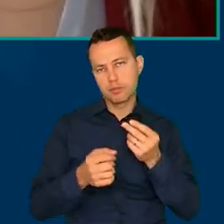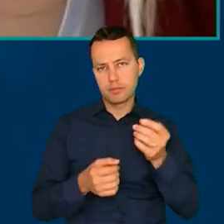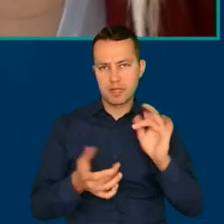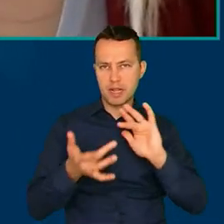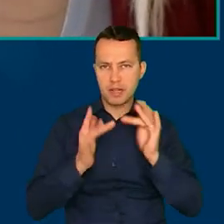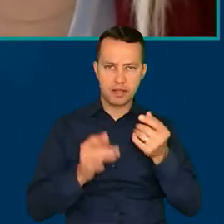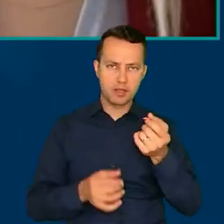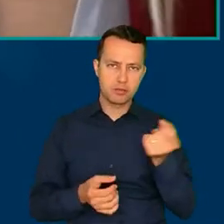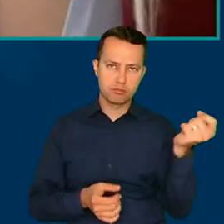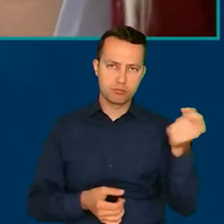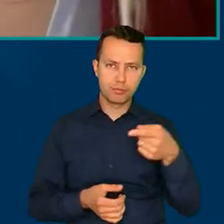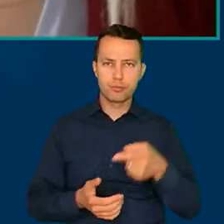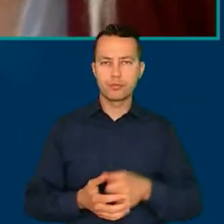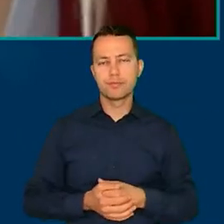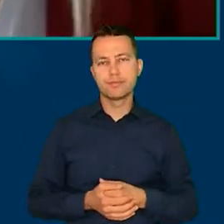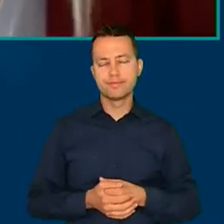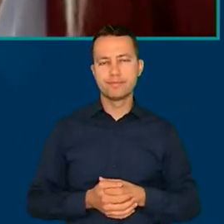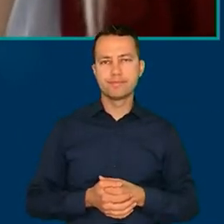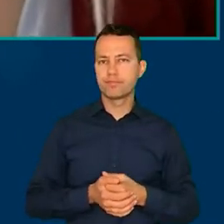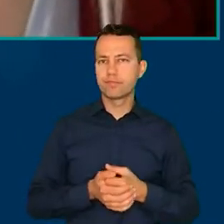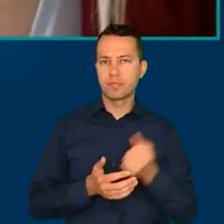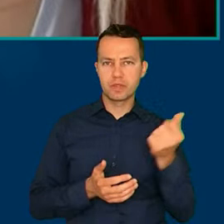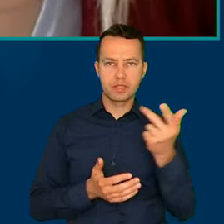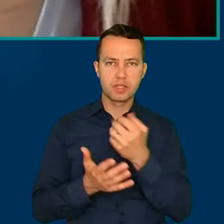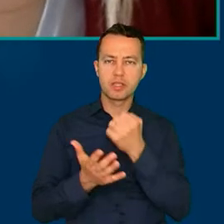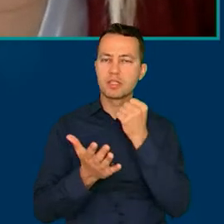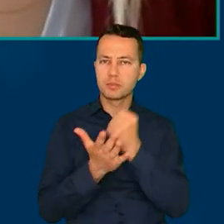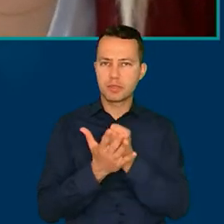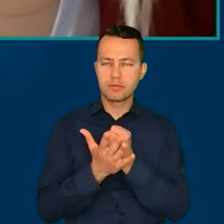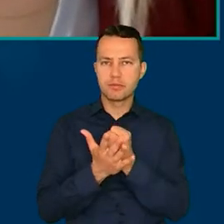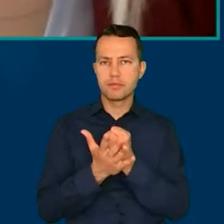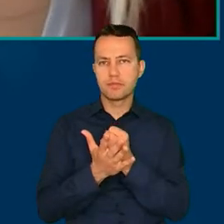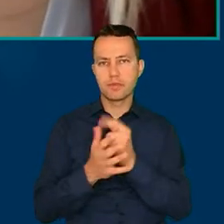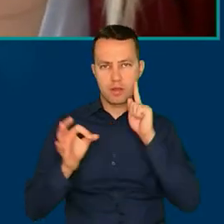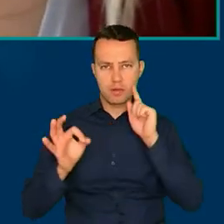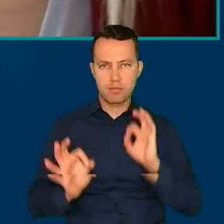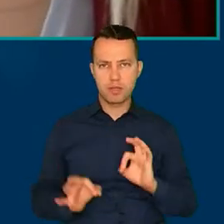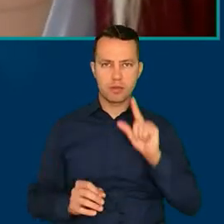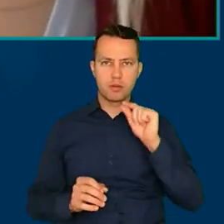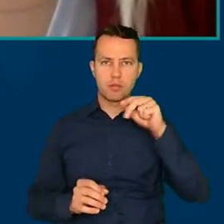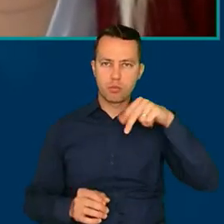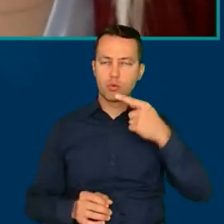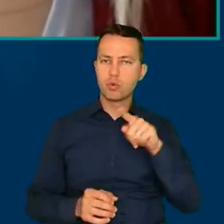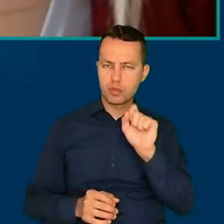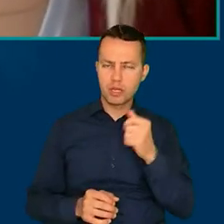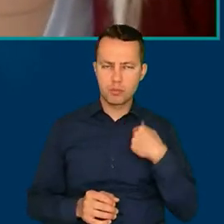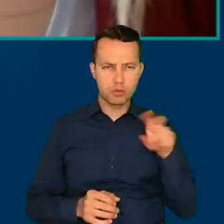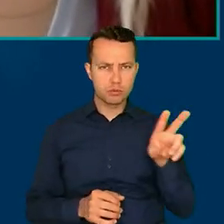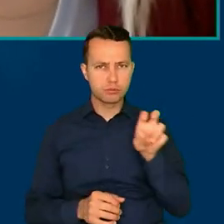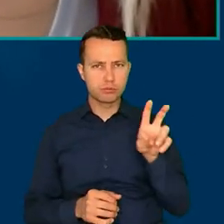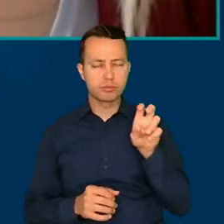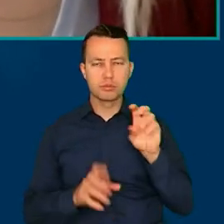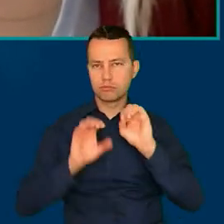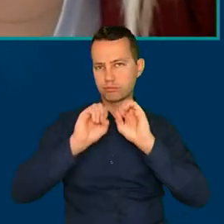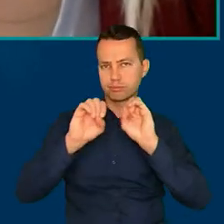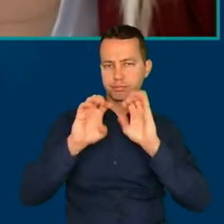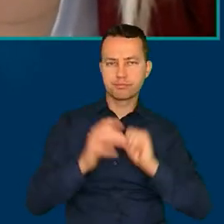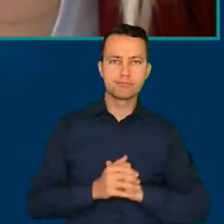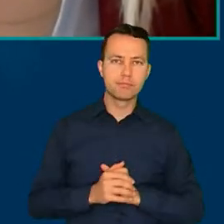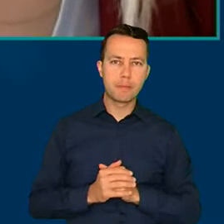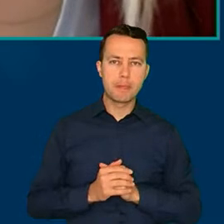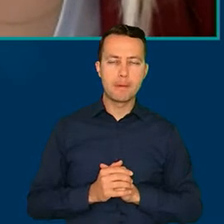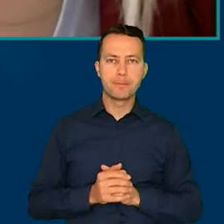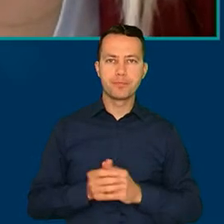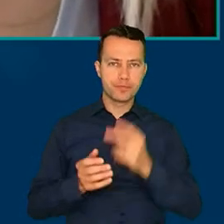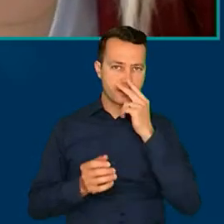this, we're seeing a huge amount of uptake of due diligence recommendations in law and policy, particularly in the